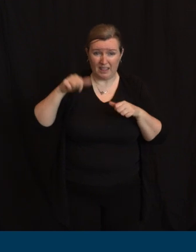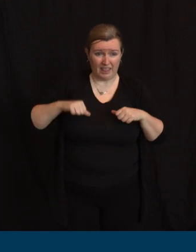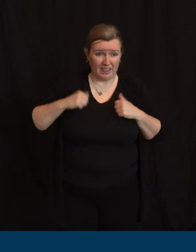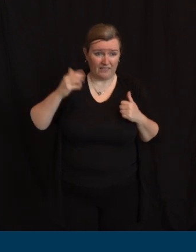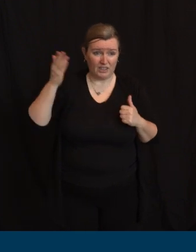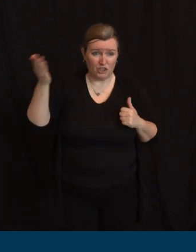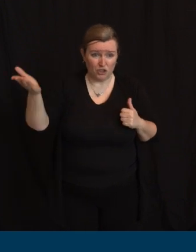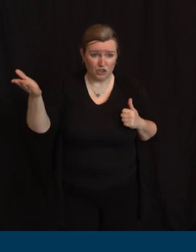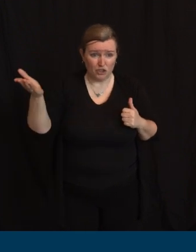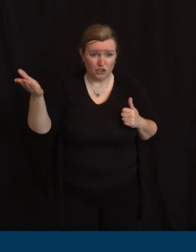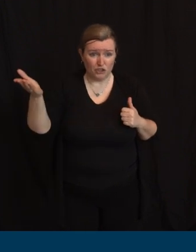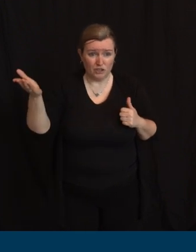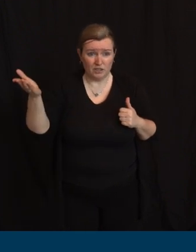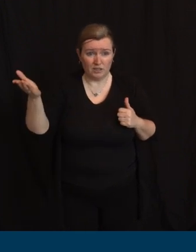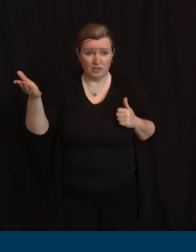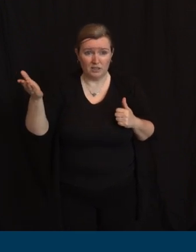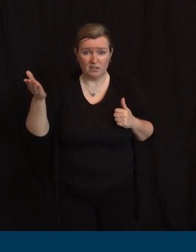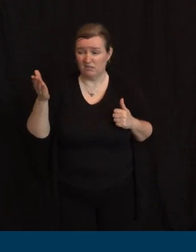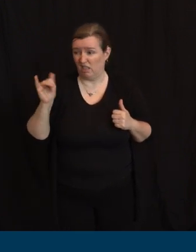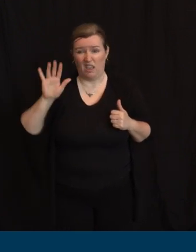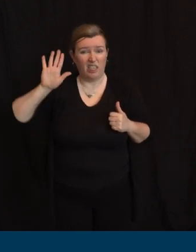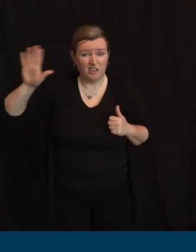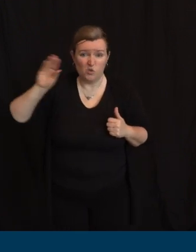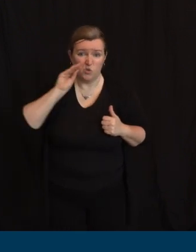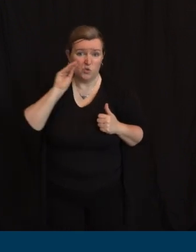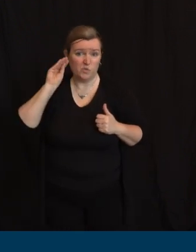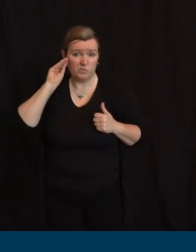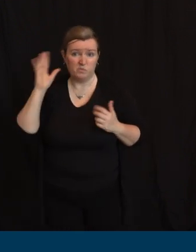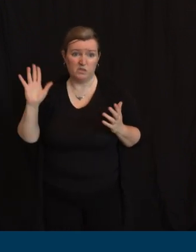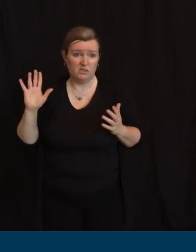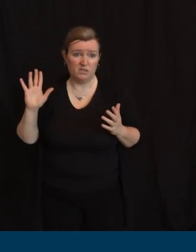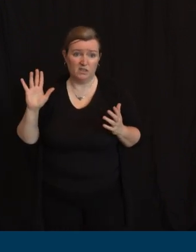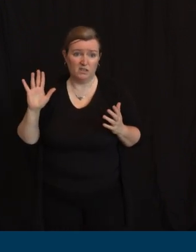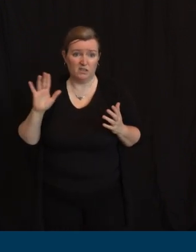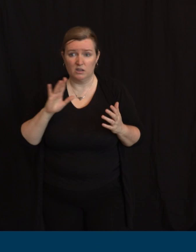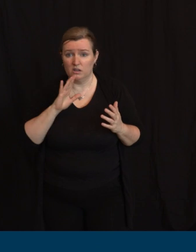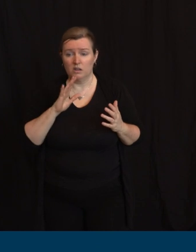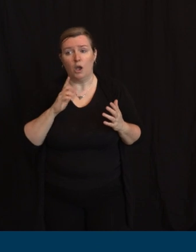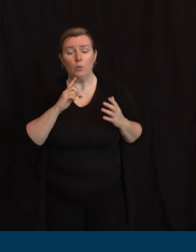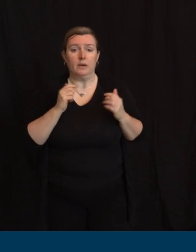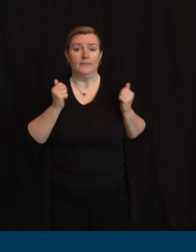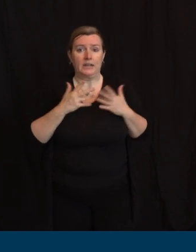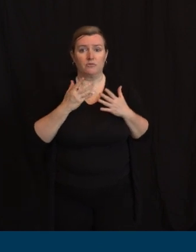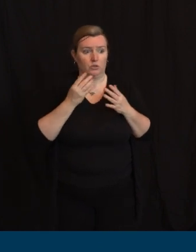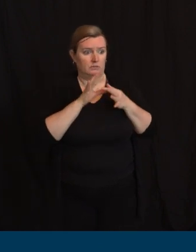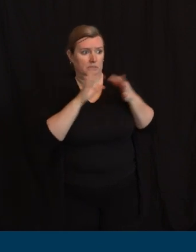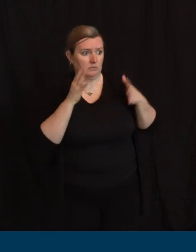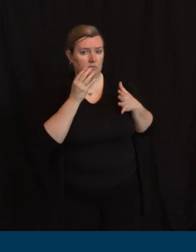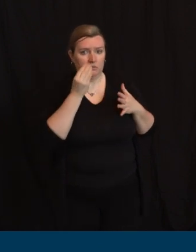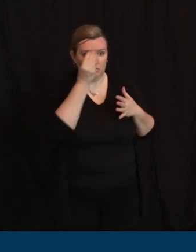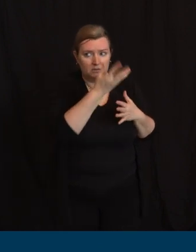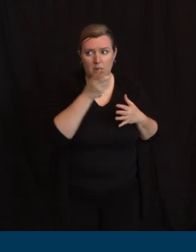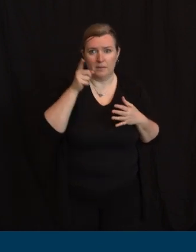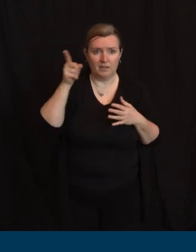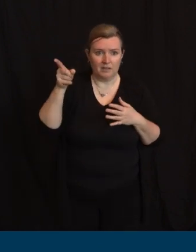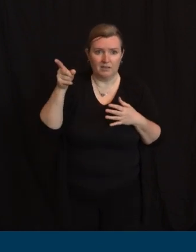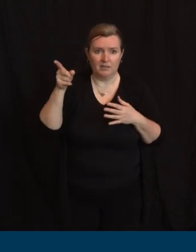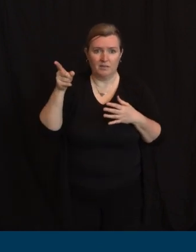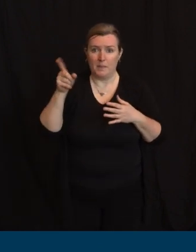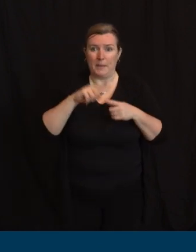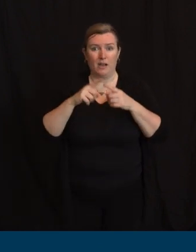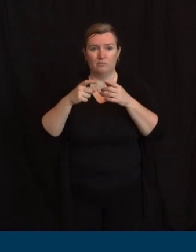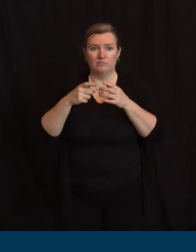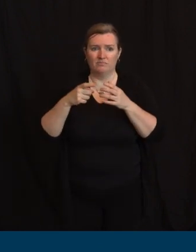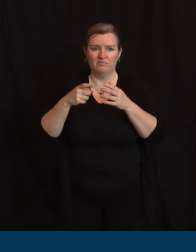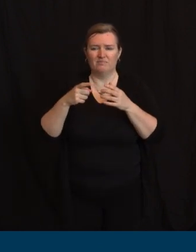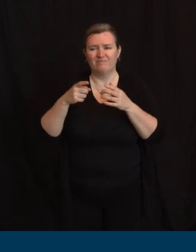to encourage and require the facilities to release their information. However, when something like Andover